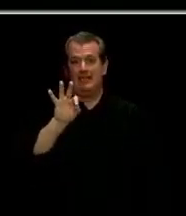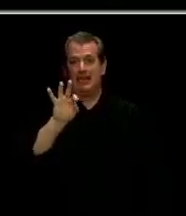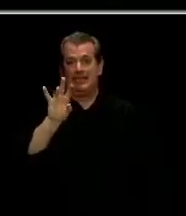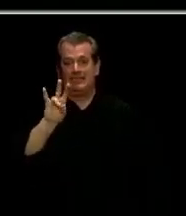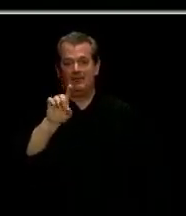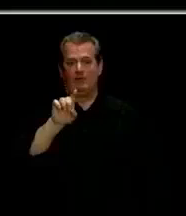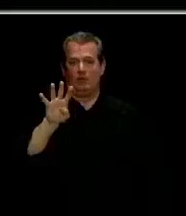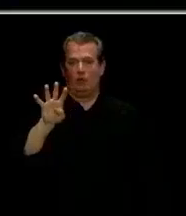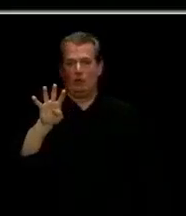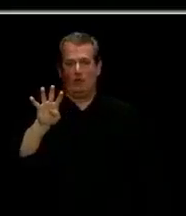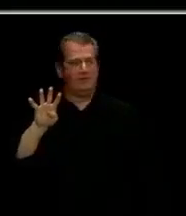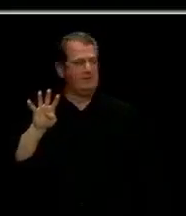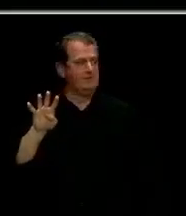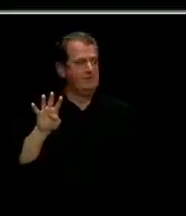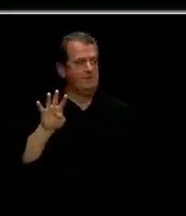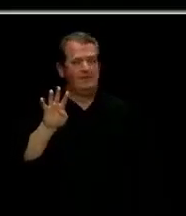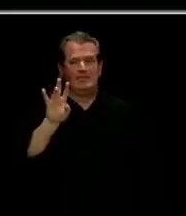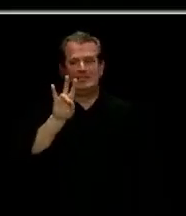7699714.